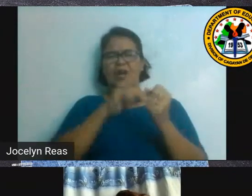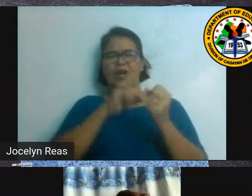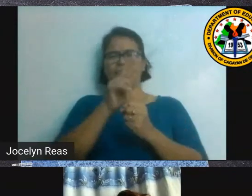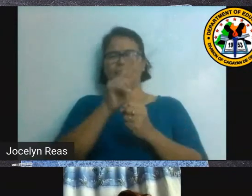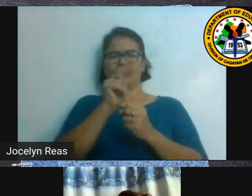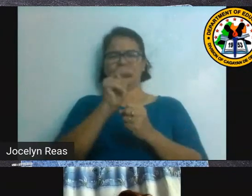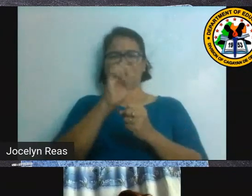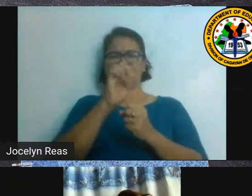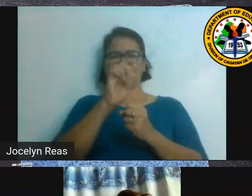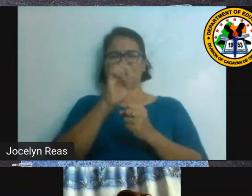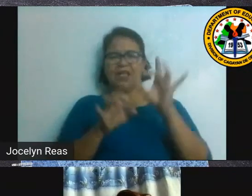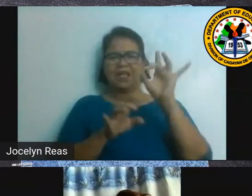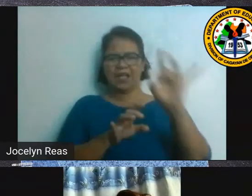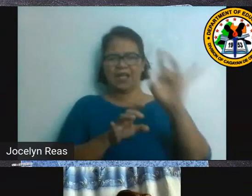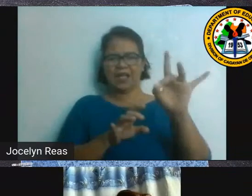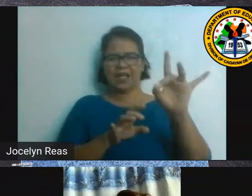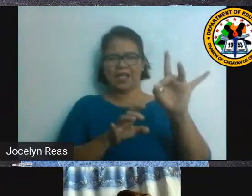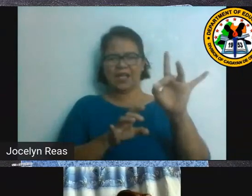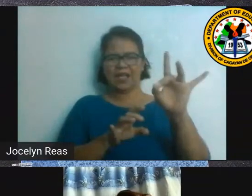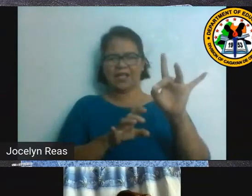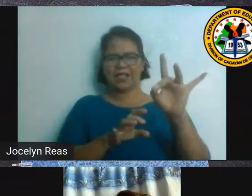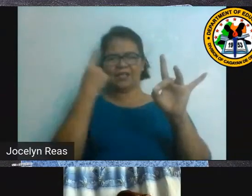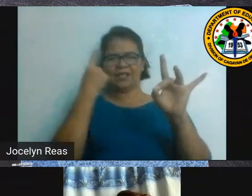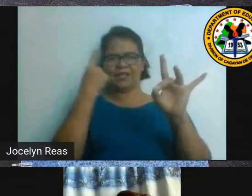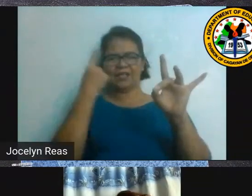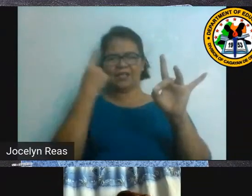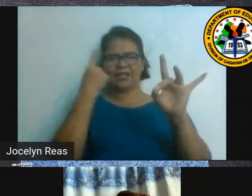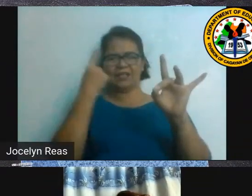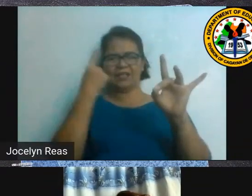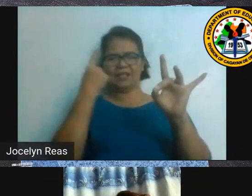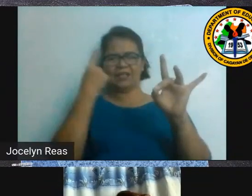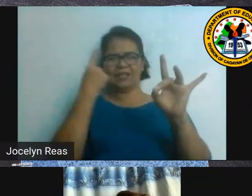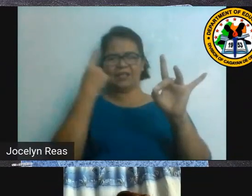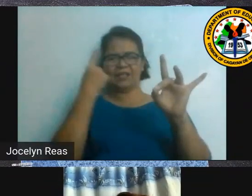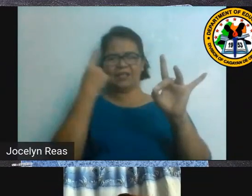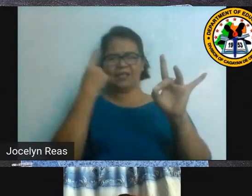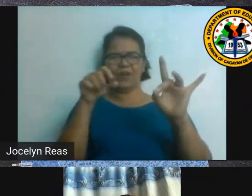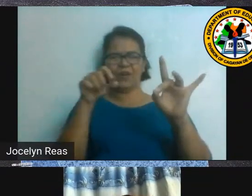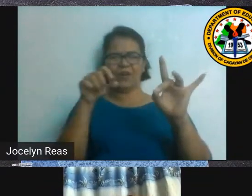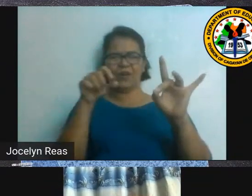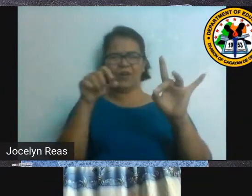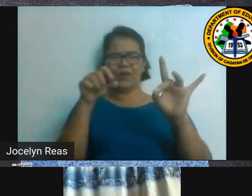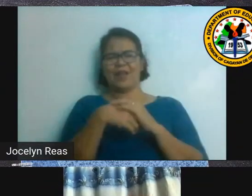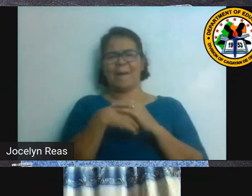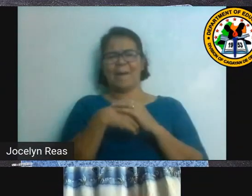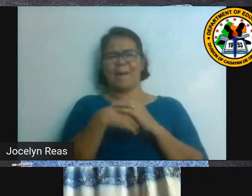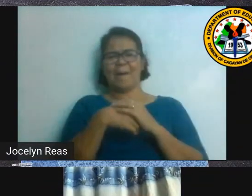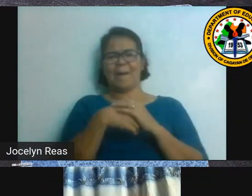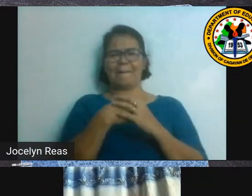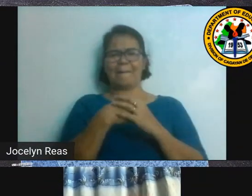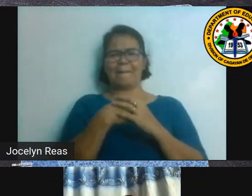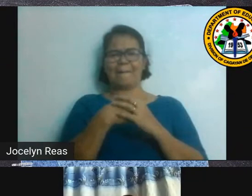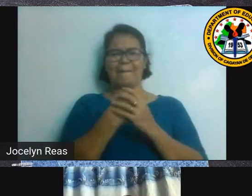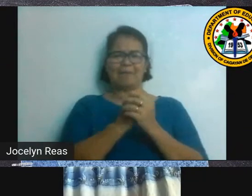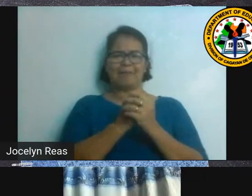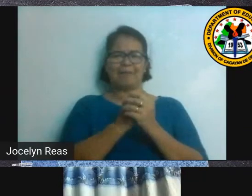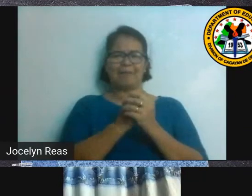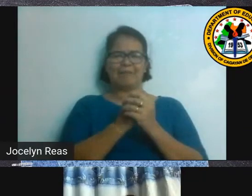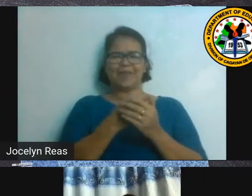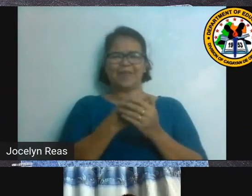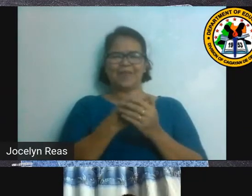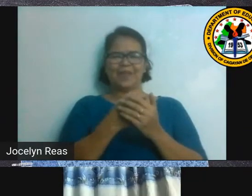Tech O'Clock. So everyone, let's do the Tech O'Clock thing. If it's 10 o'clock, okay? If it's 10